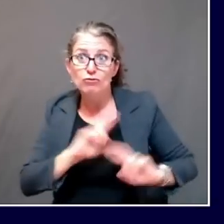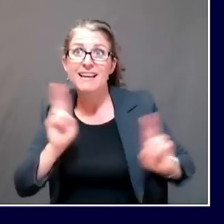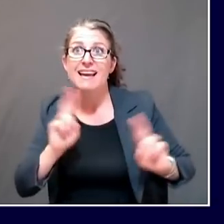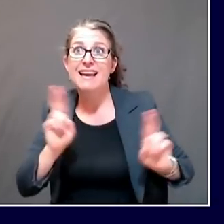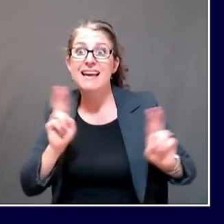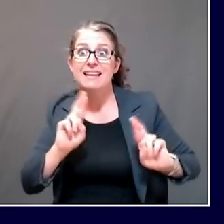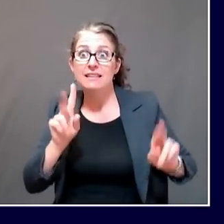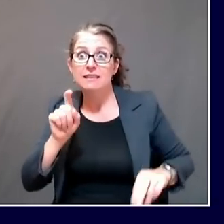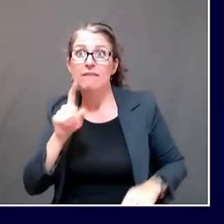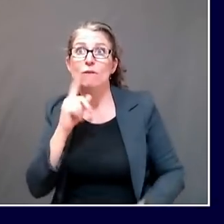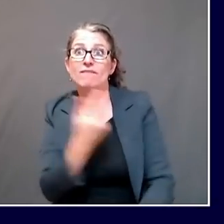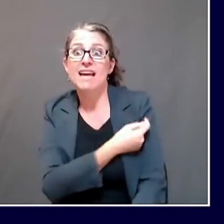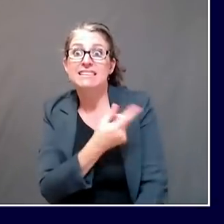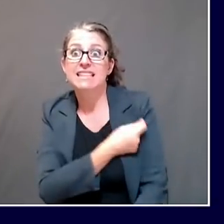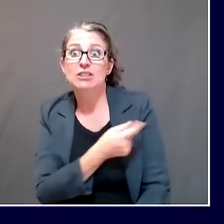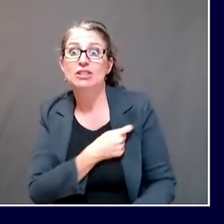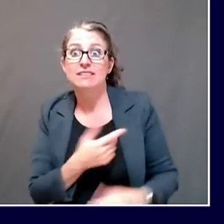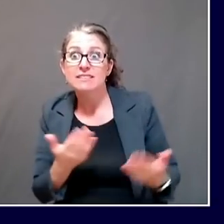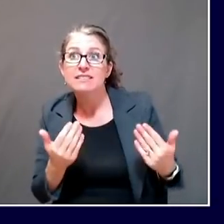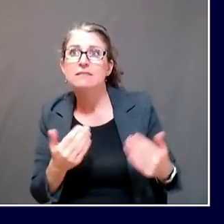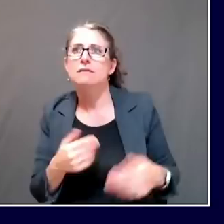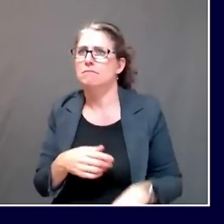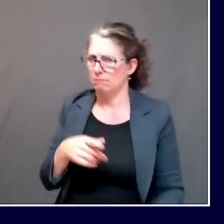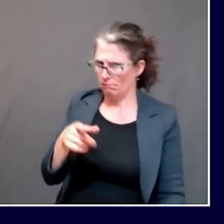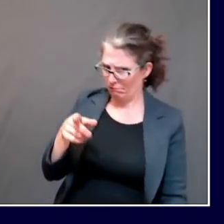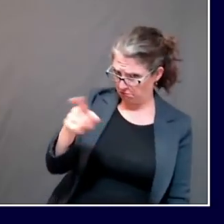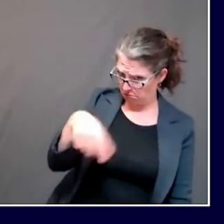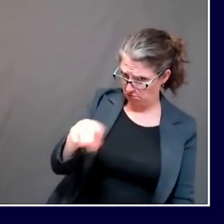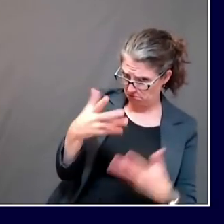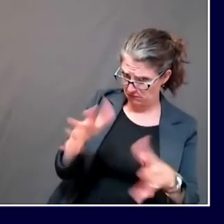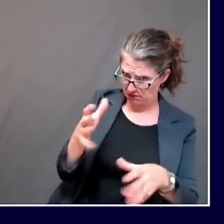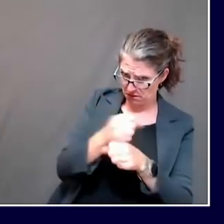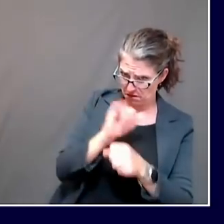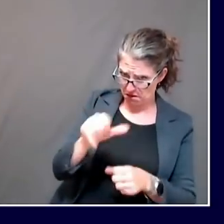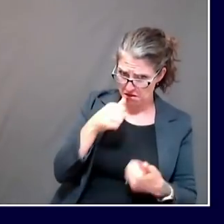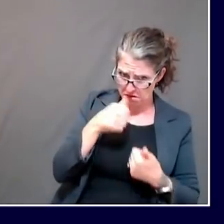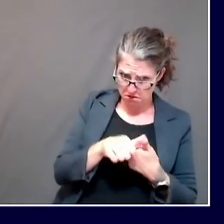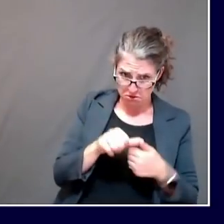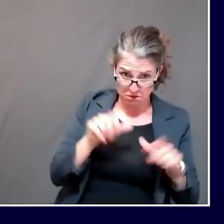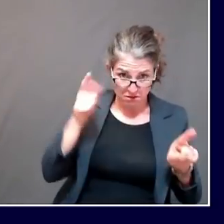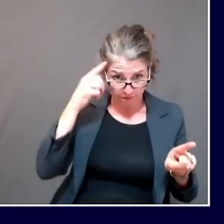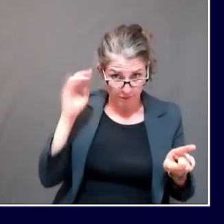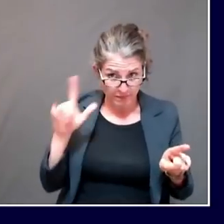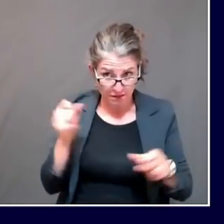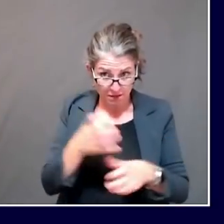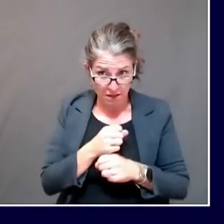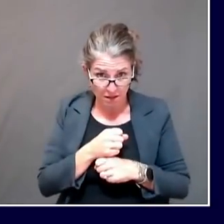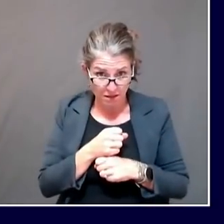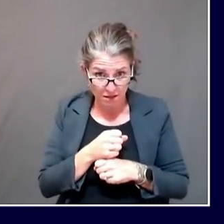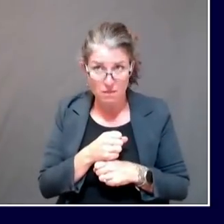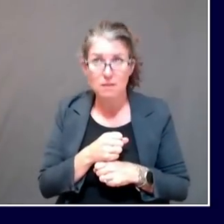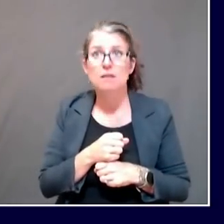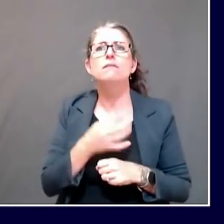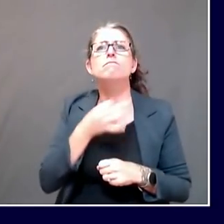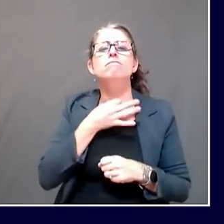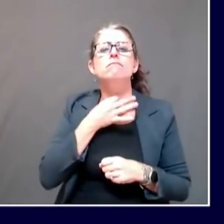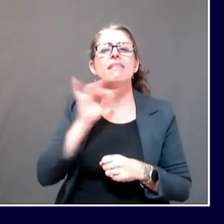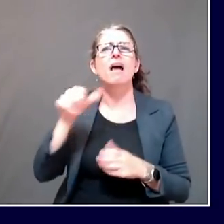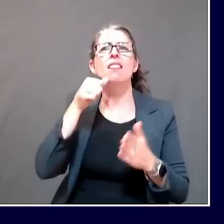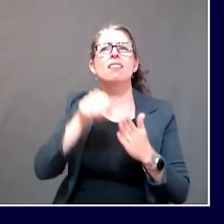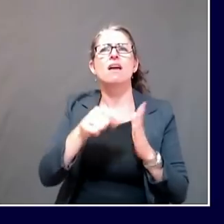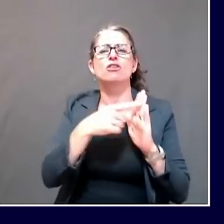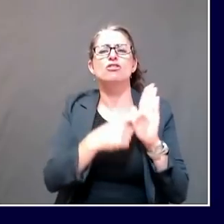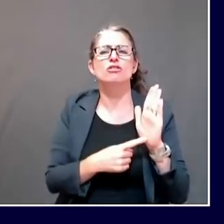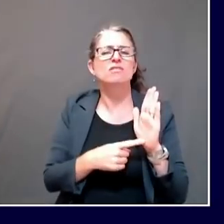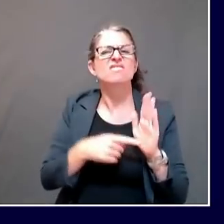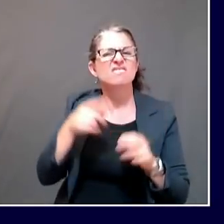a little more about your expectations that some distribution or even an announcement that it's ready will occur shortly